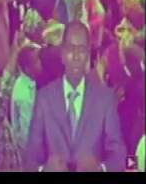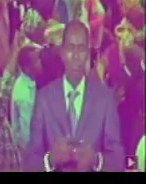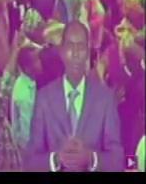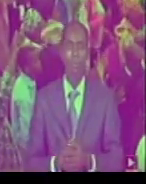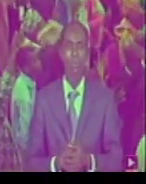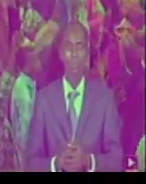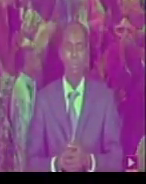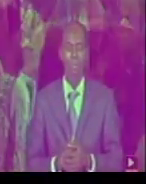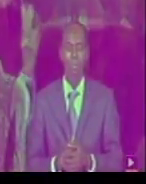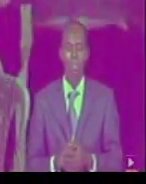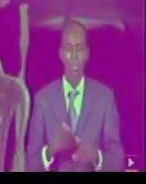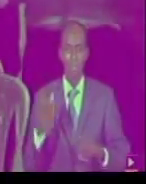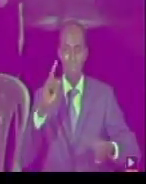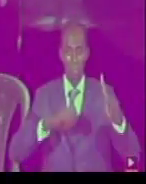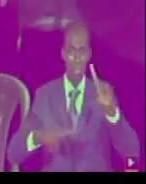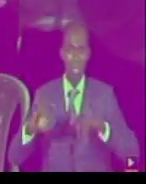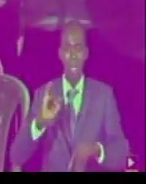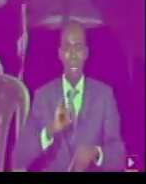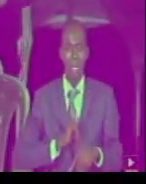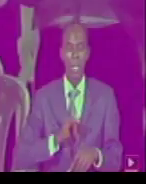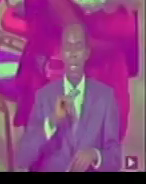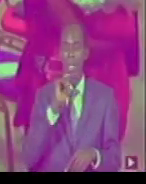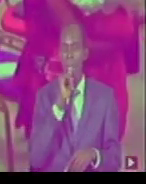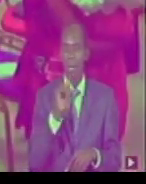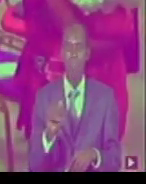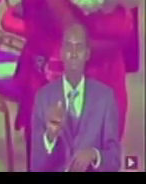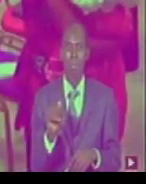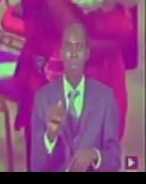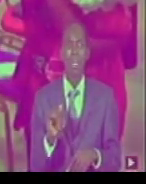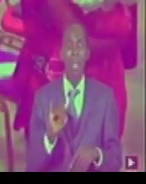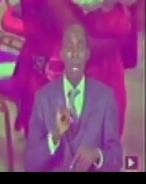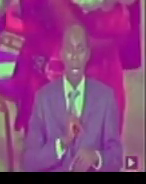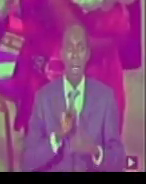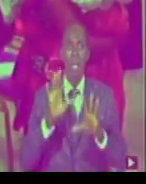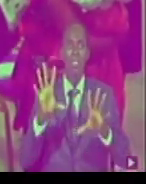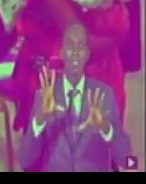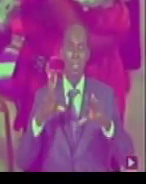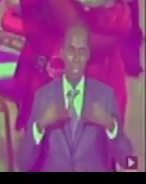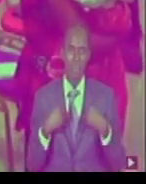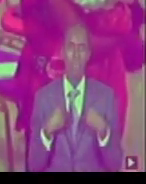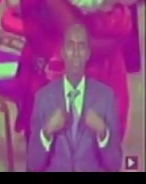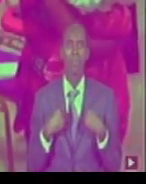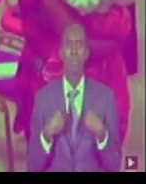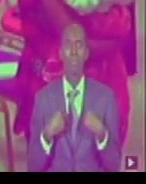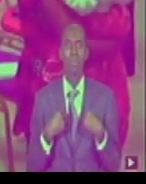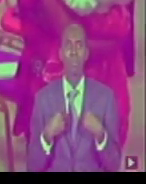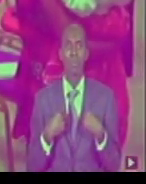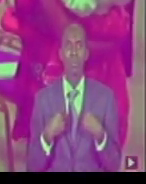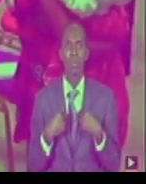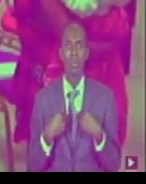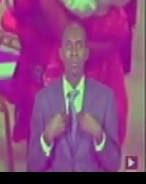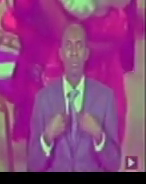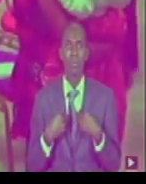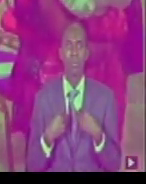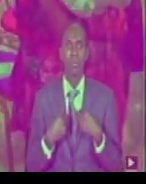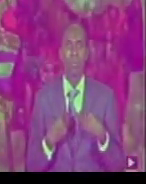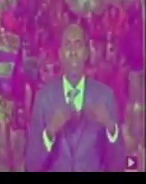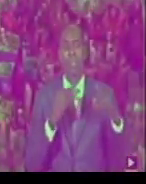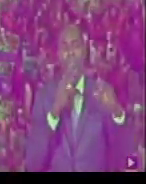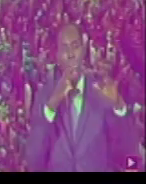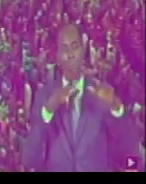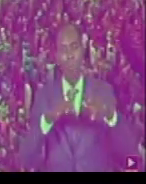come. I accept. I accept. The rivers are going to flow into your